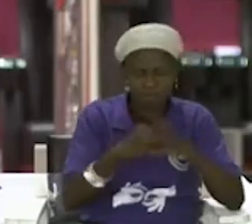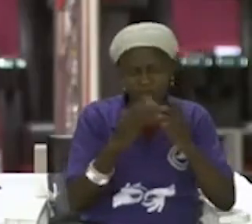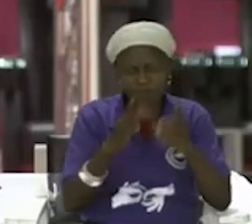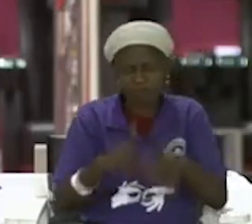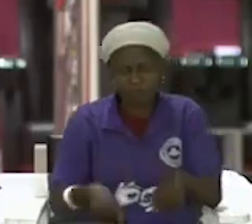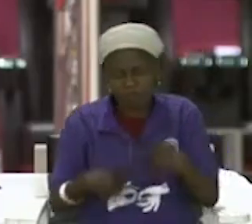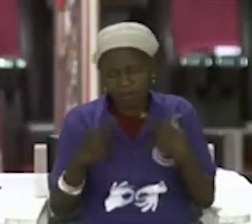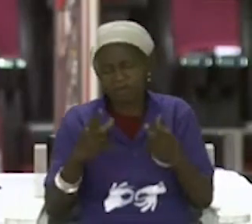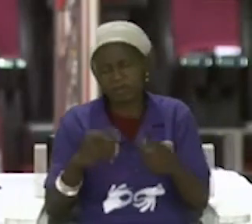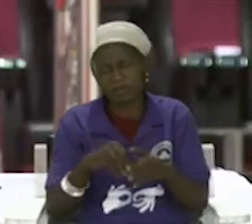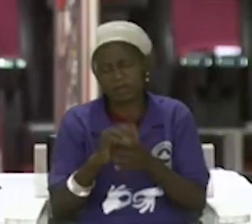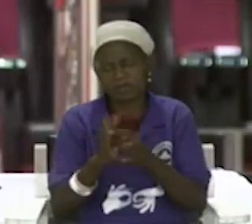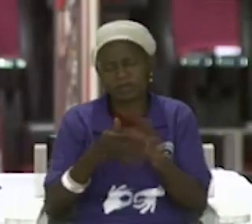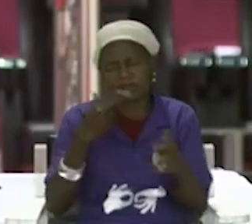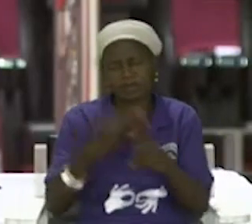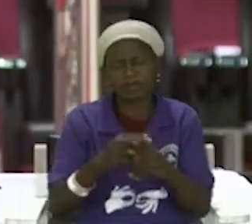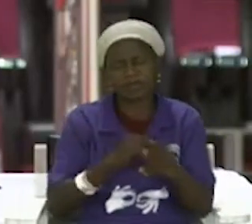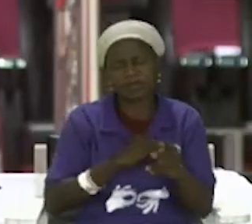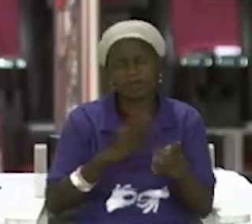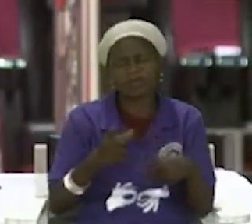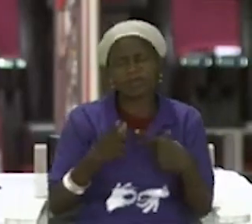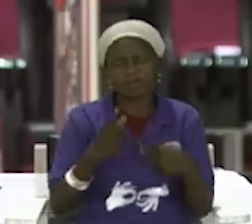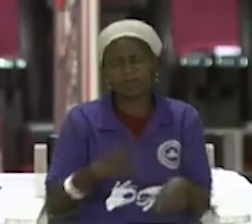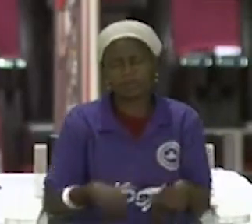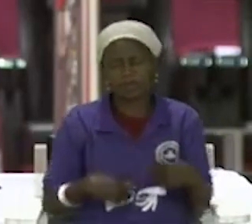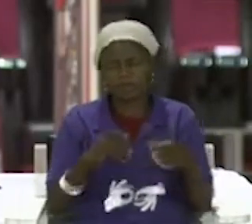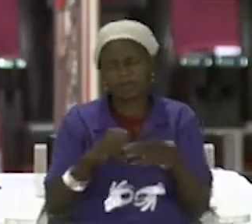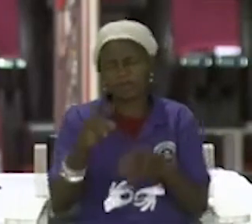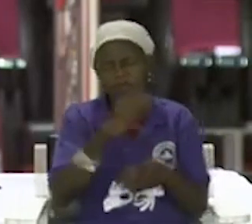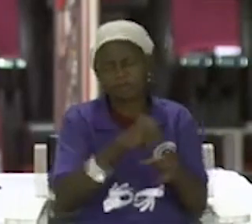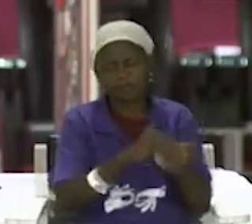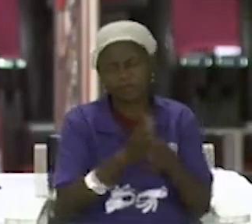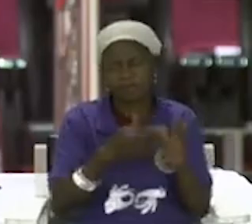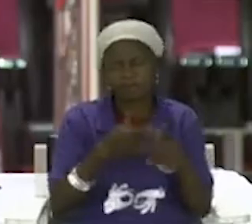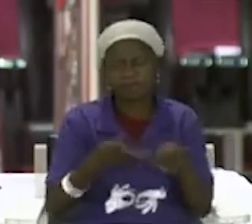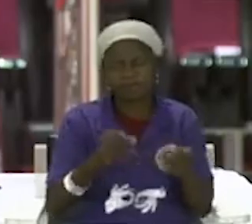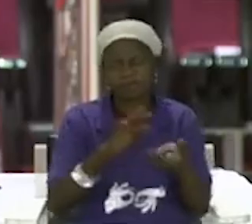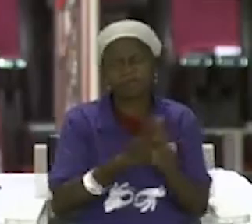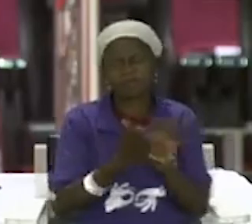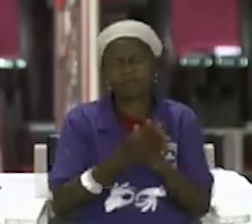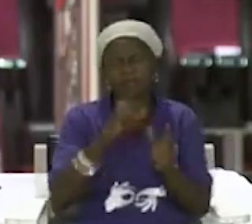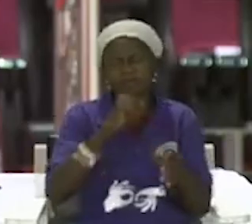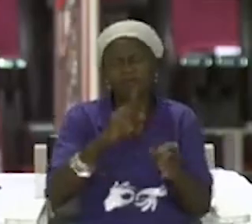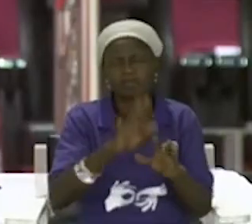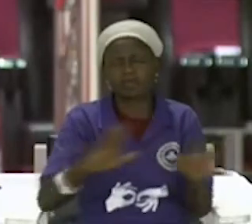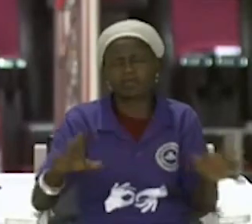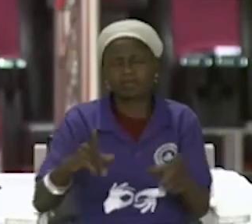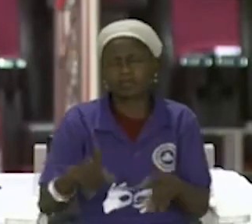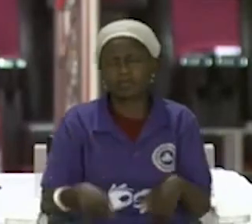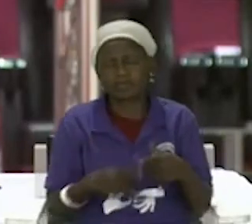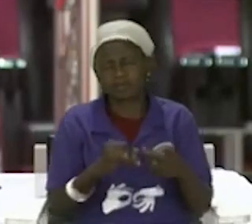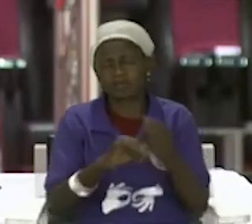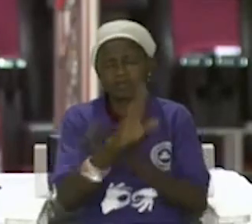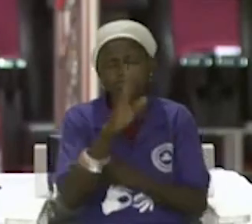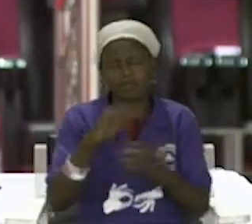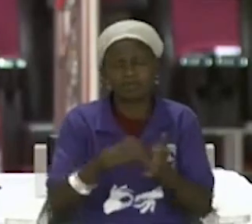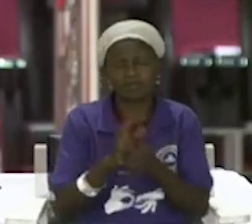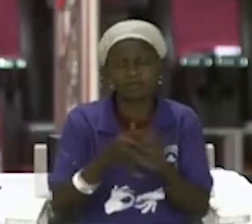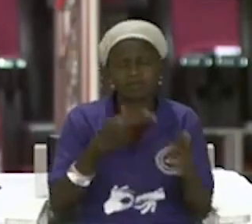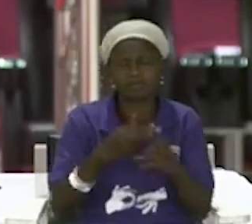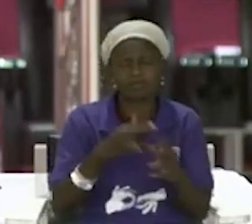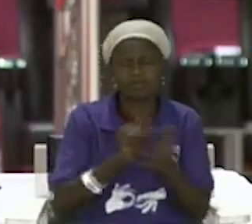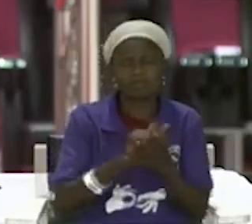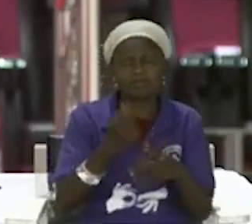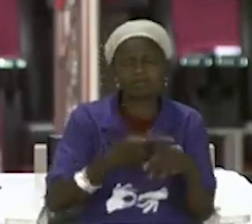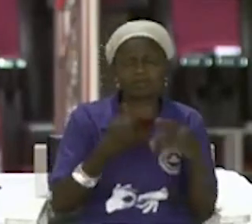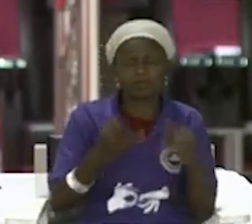Jesus' name. And come and dwell in them, Lord. Let them become true children of the living God. So that from now on,